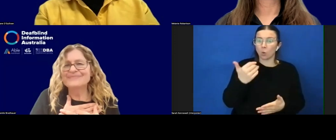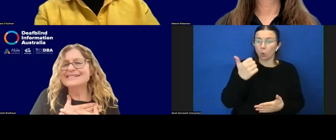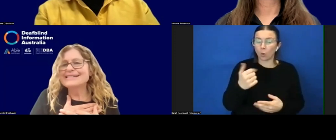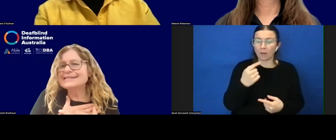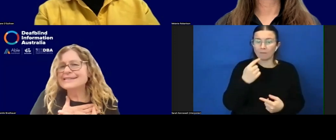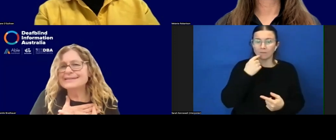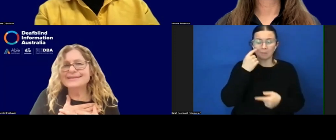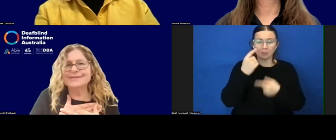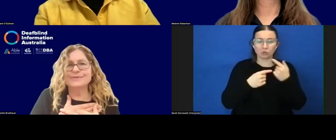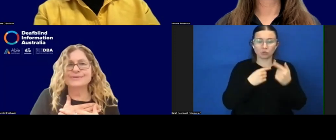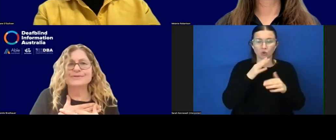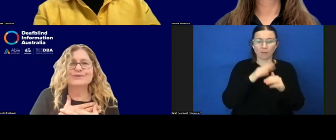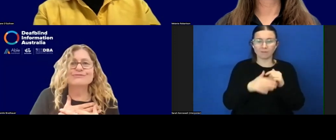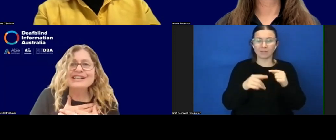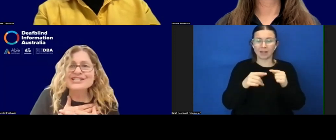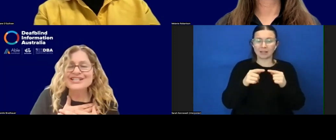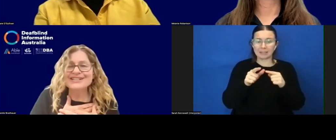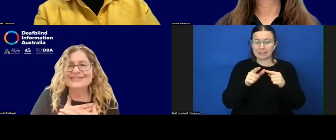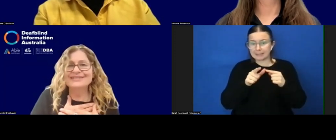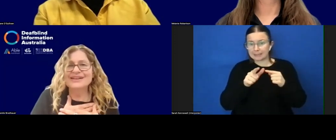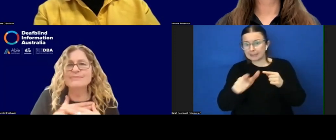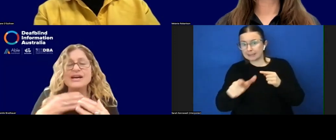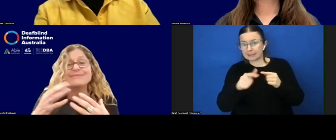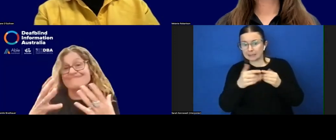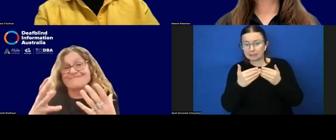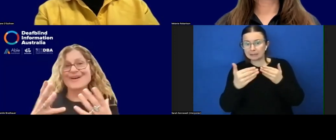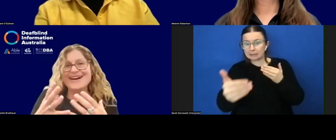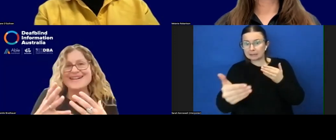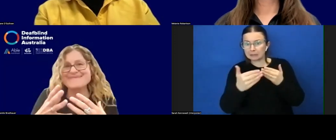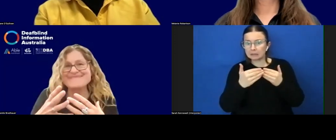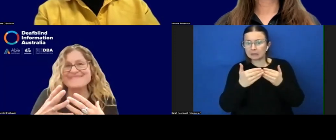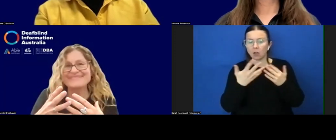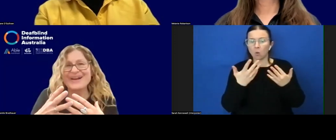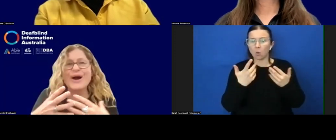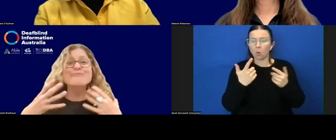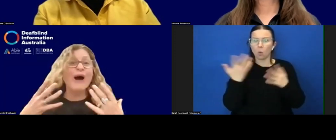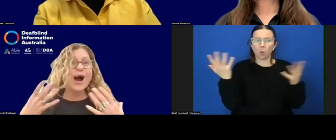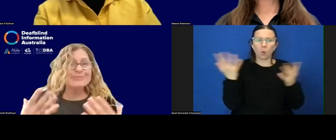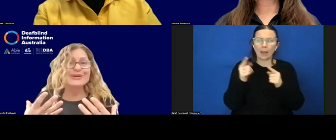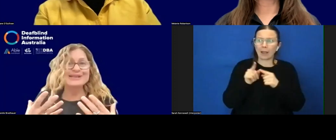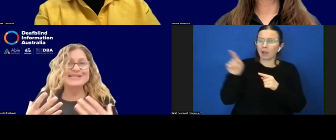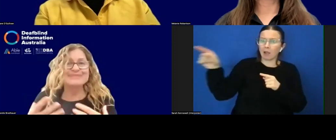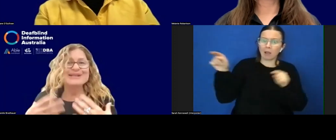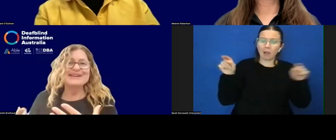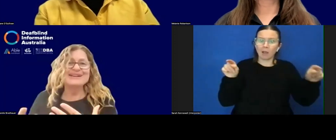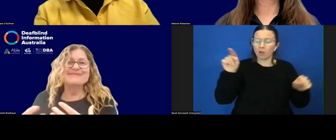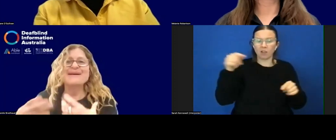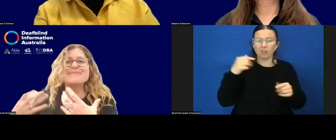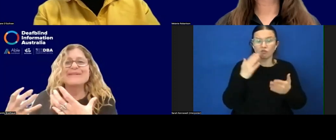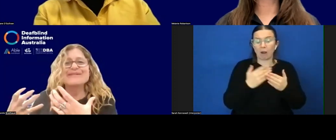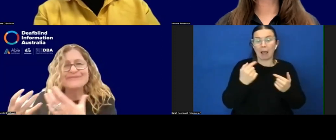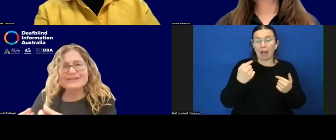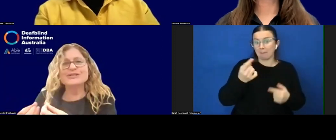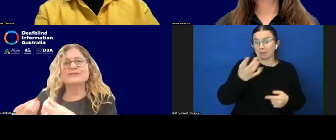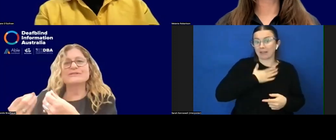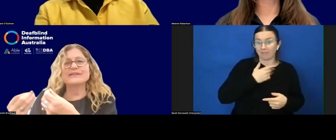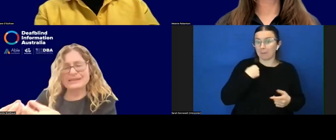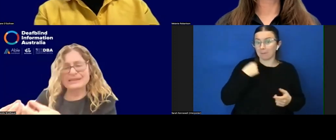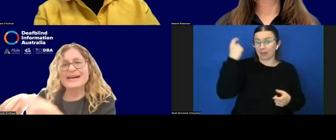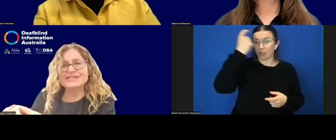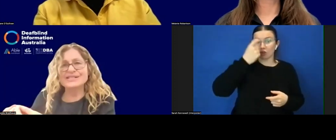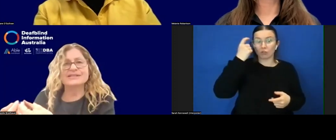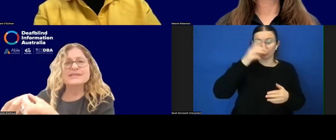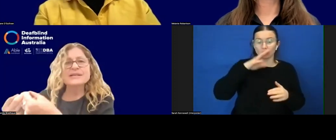distance or direction. I'm, I'm, I'm, curious myself about the functional